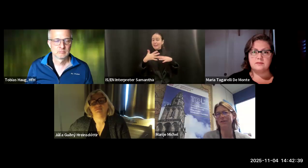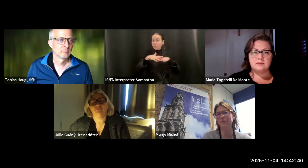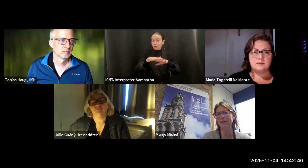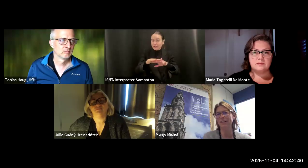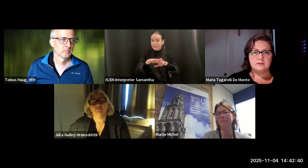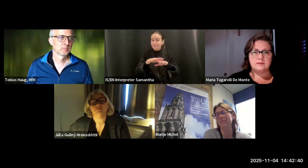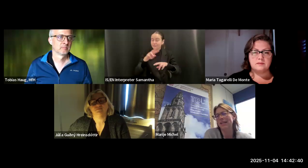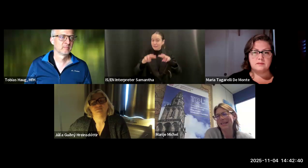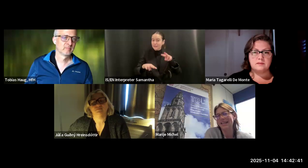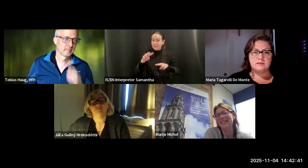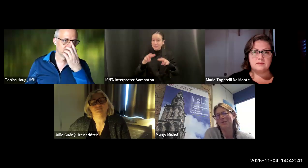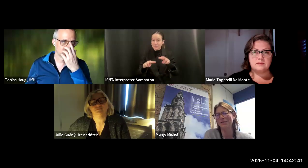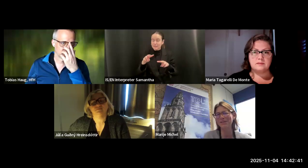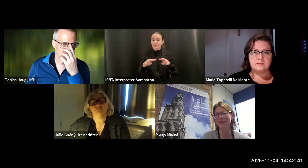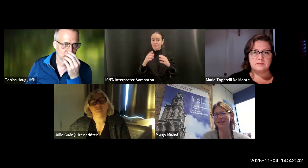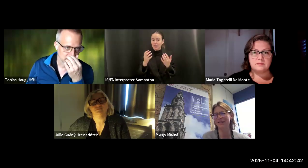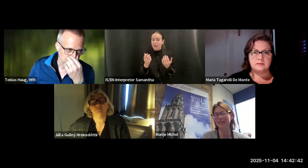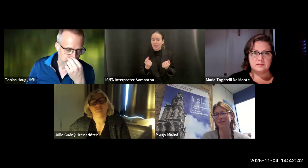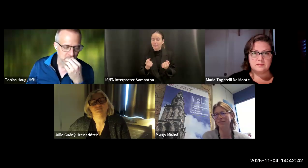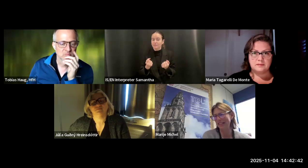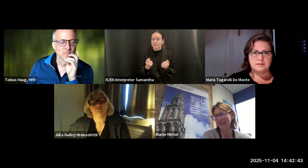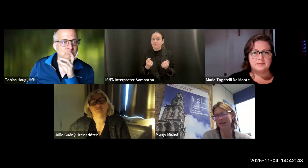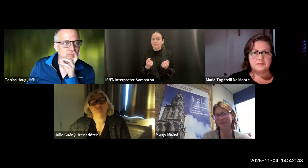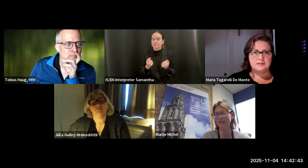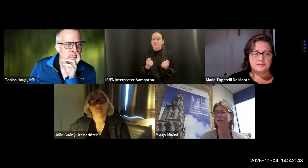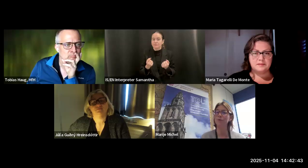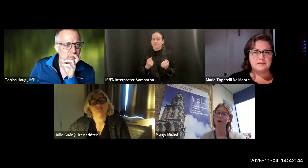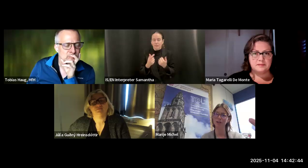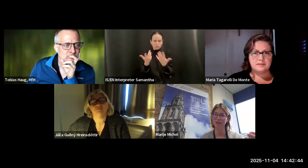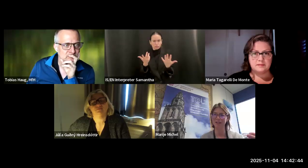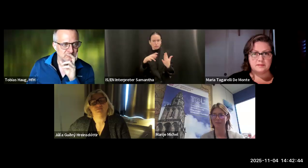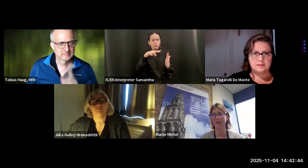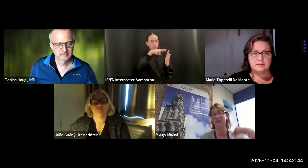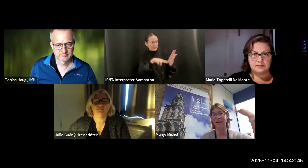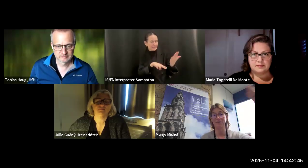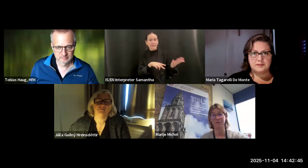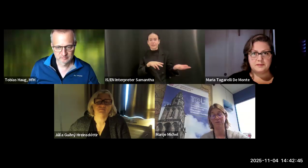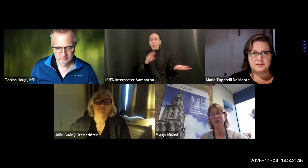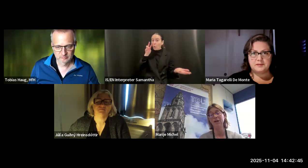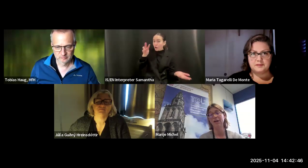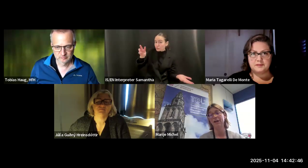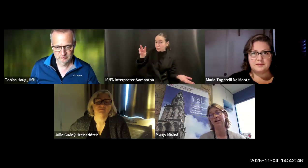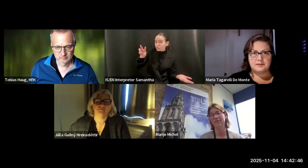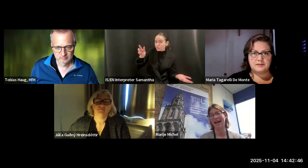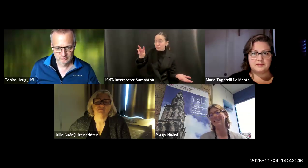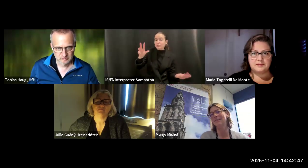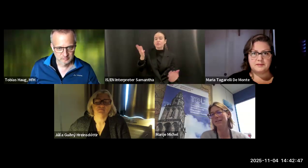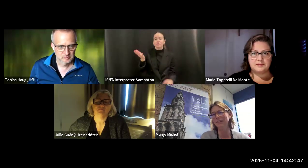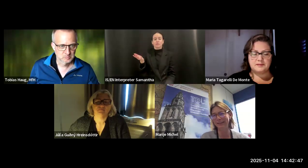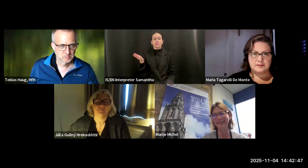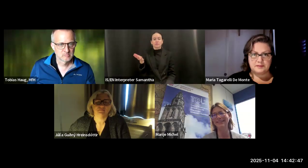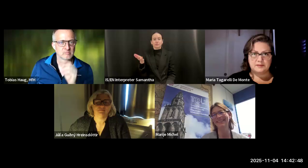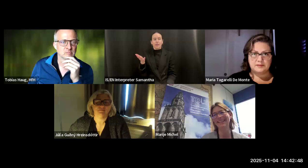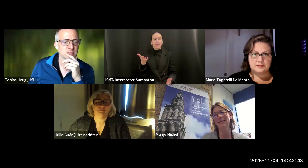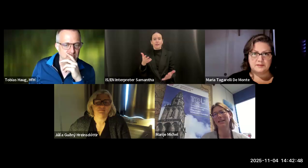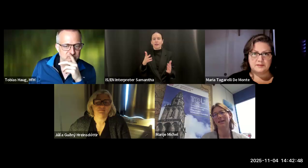assessments, I don't know what it is, but I guess it will also exist that you read something or you watch something and you have to